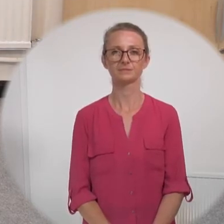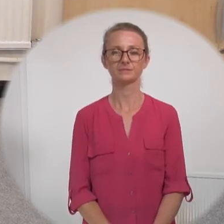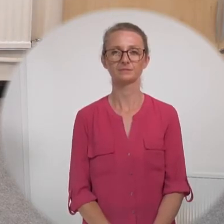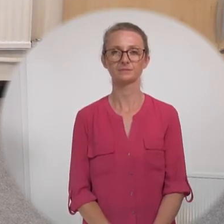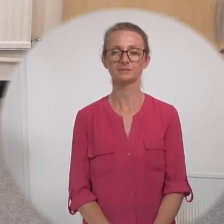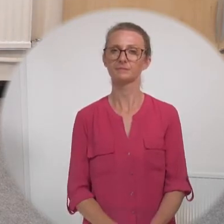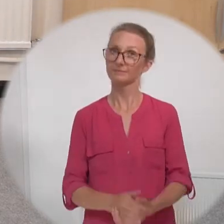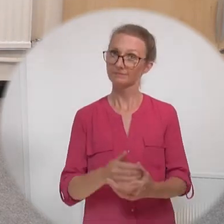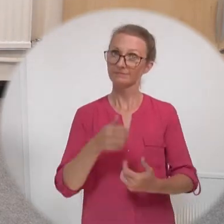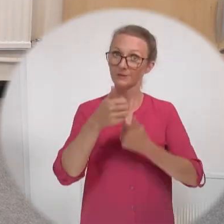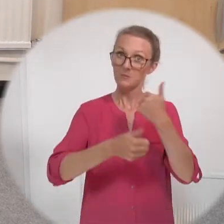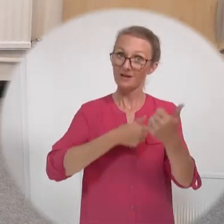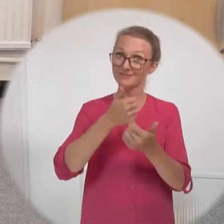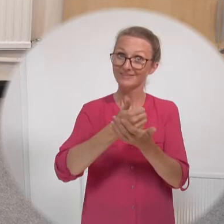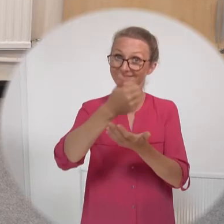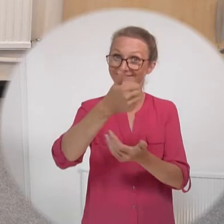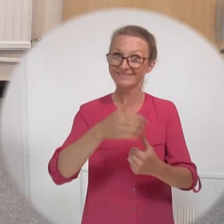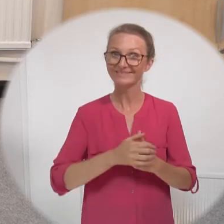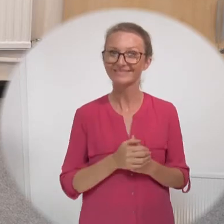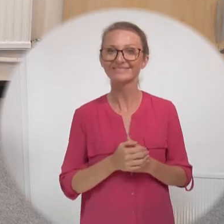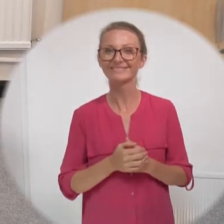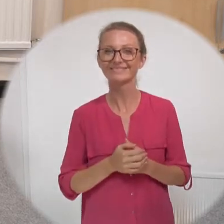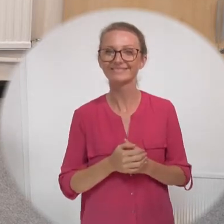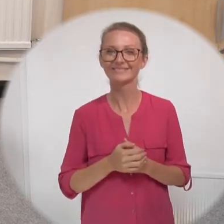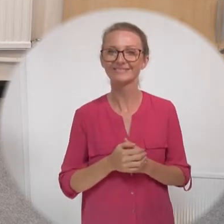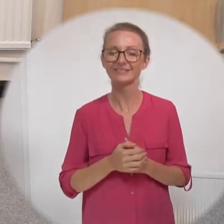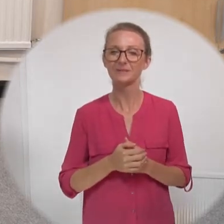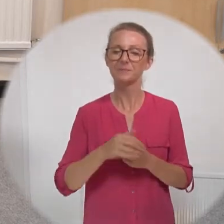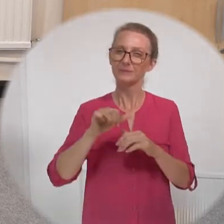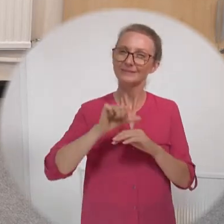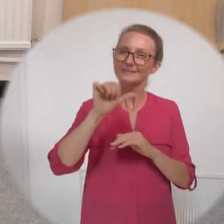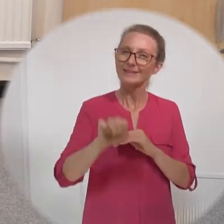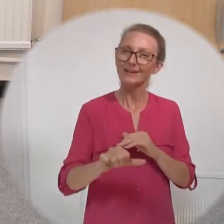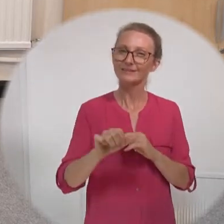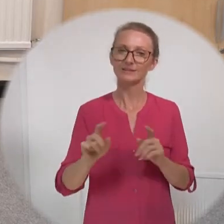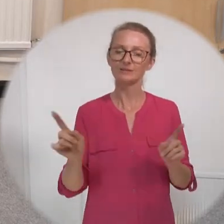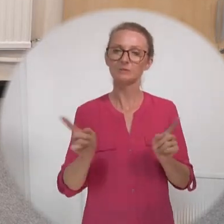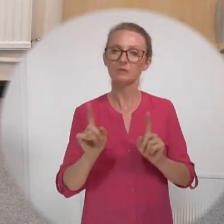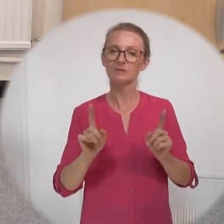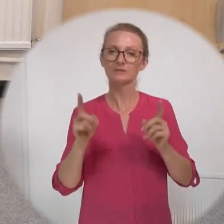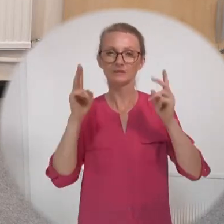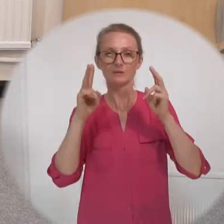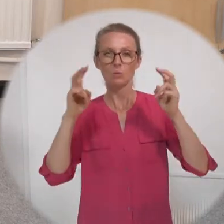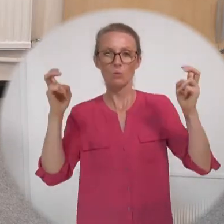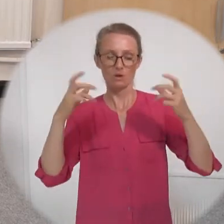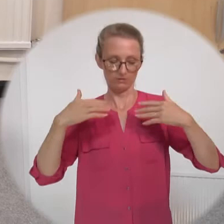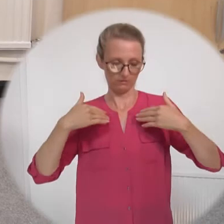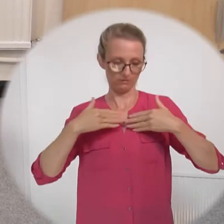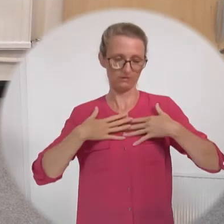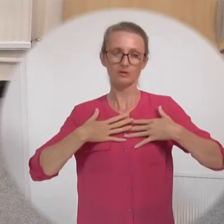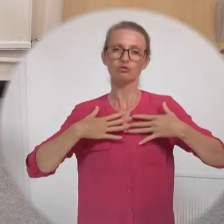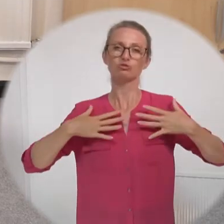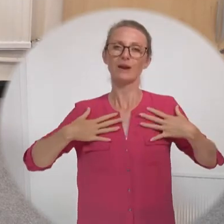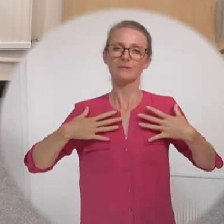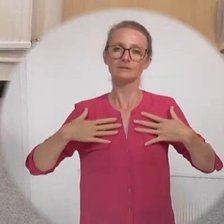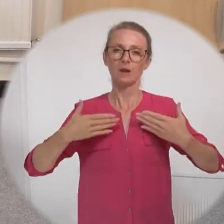So, well done everybody. Let's do the next move, which is called opening the chest. And again, what I'll do is